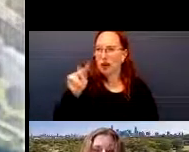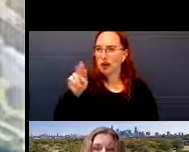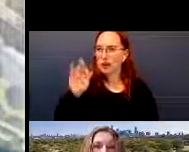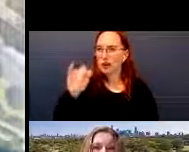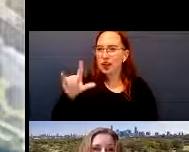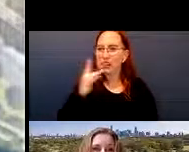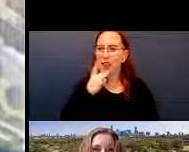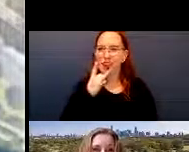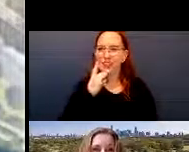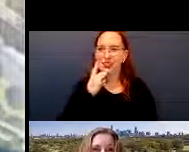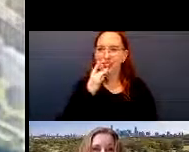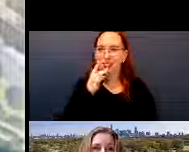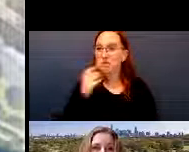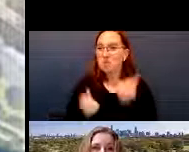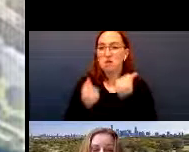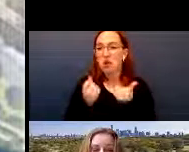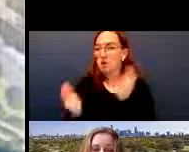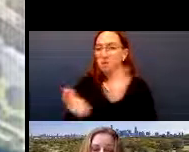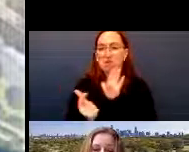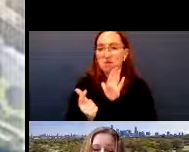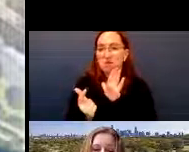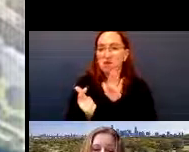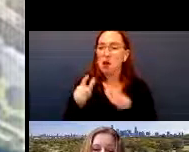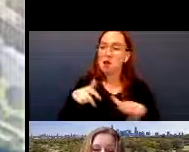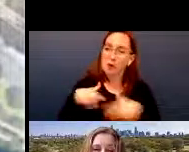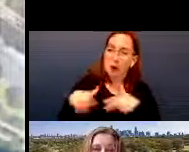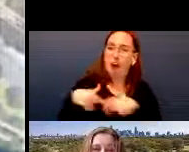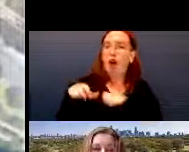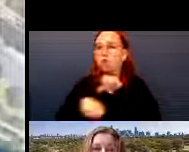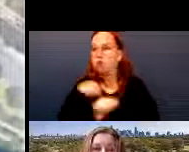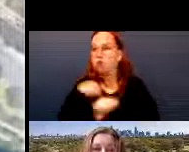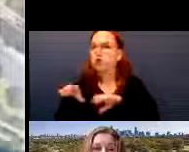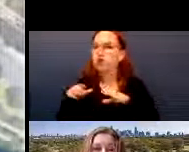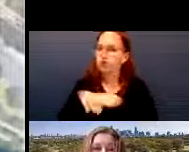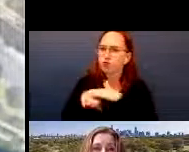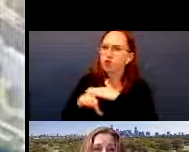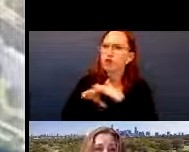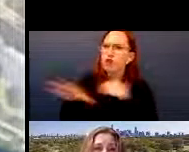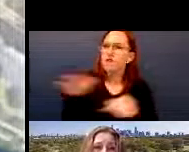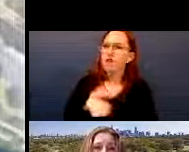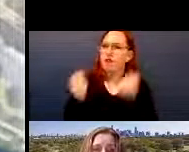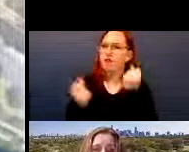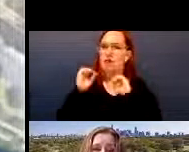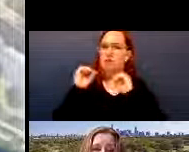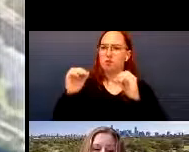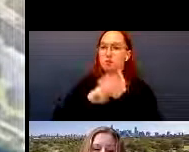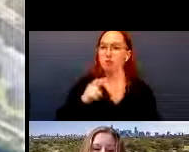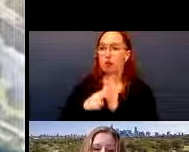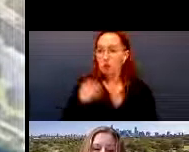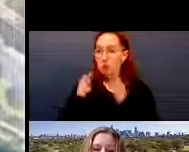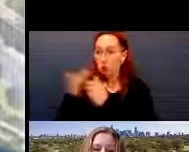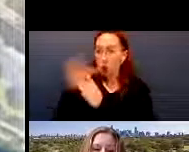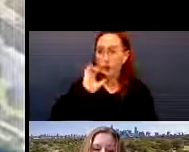closed to car traffic. And it would be open for pedestrians and bikes. So we would leave that road infrastructure in place. It would